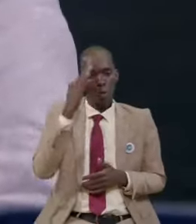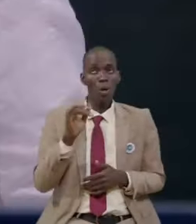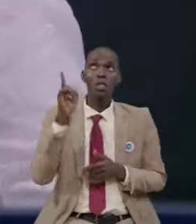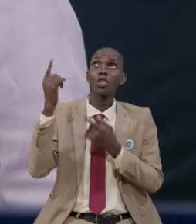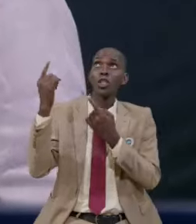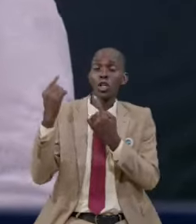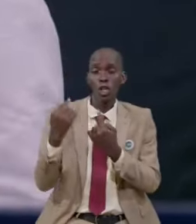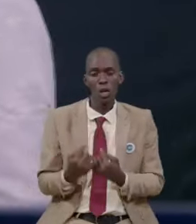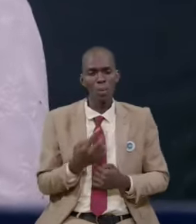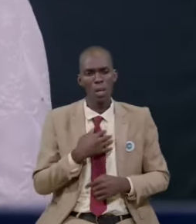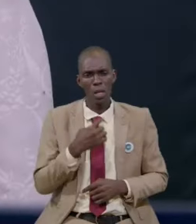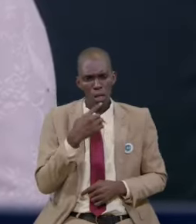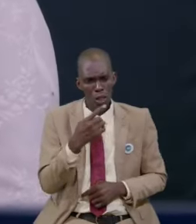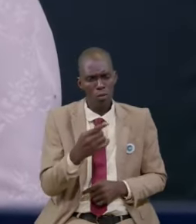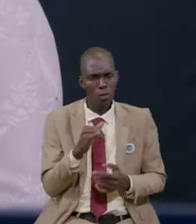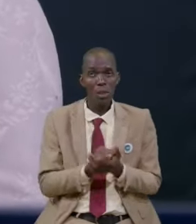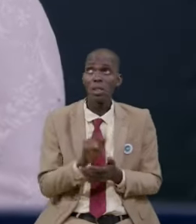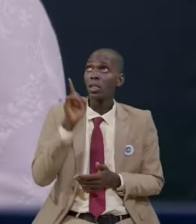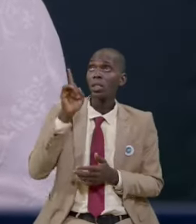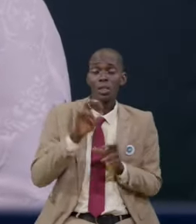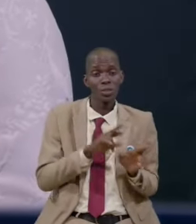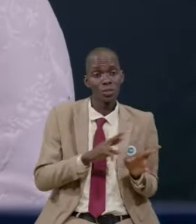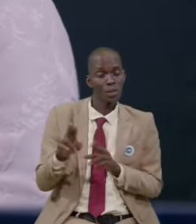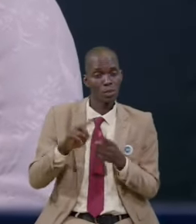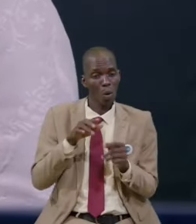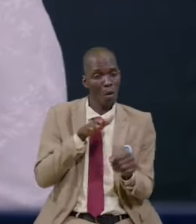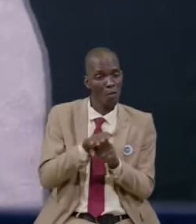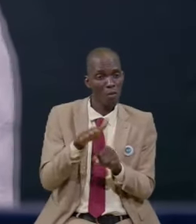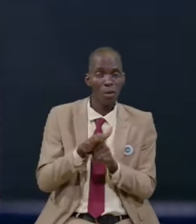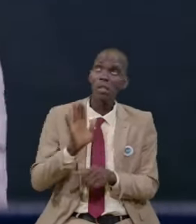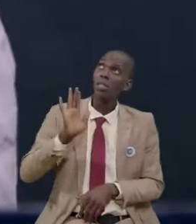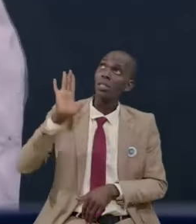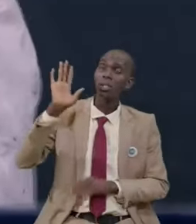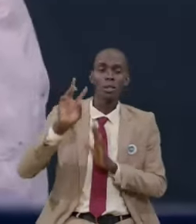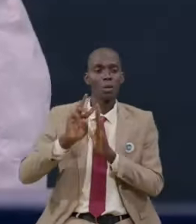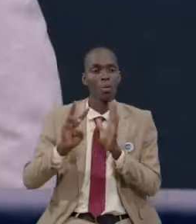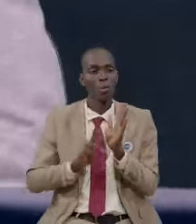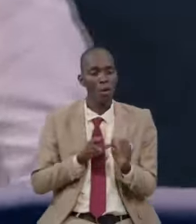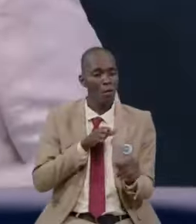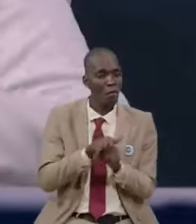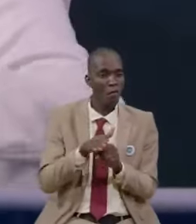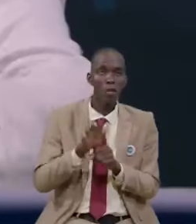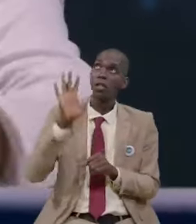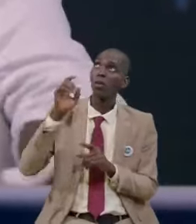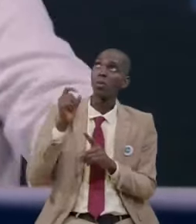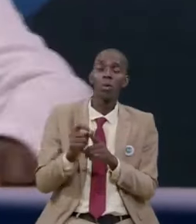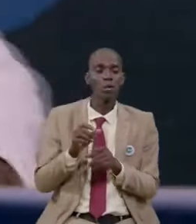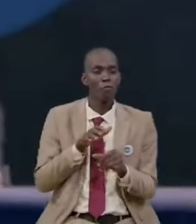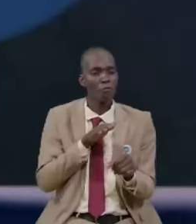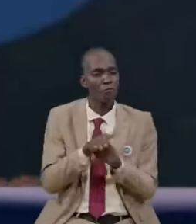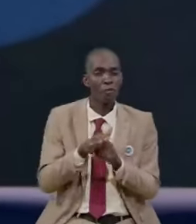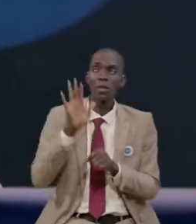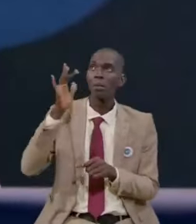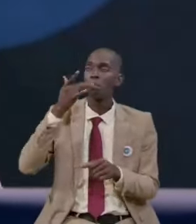to fulfill his will, his word, his promise in your life.